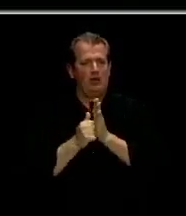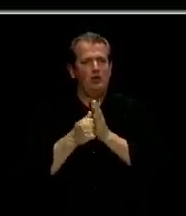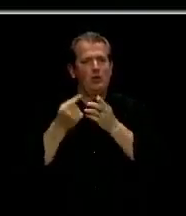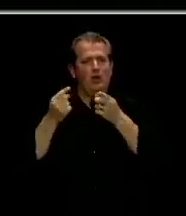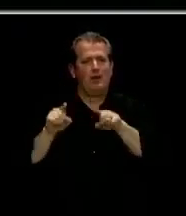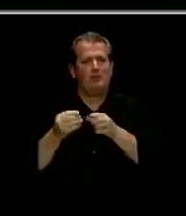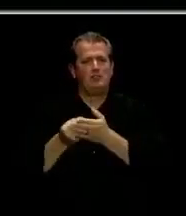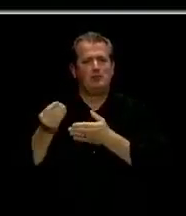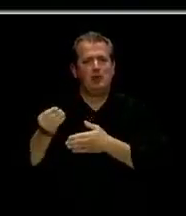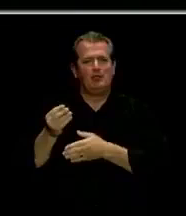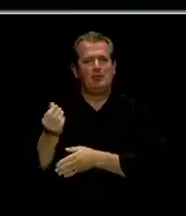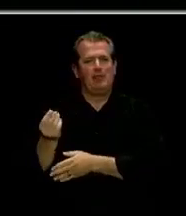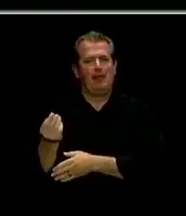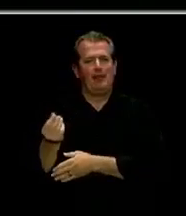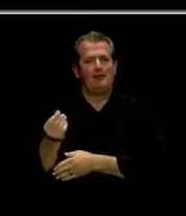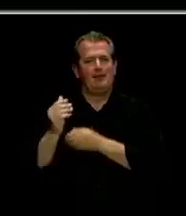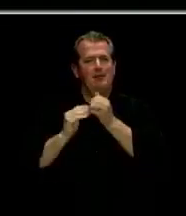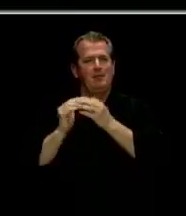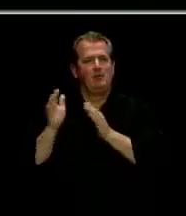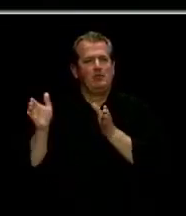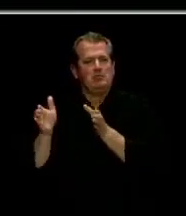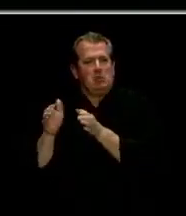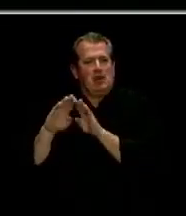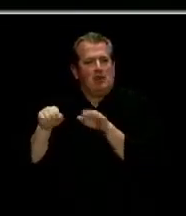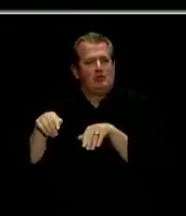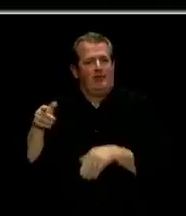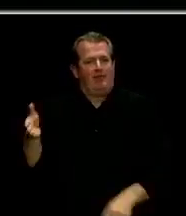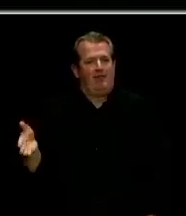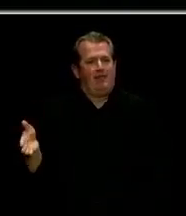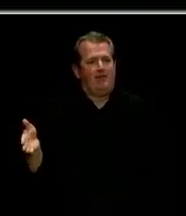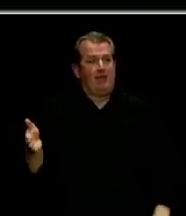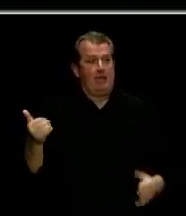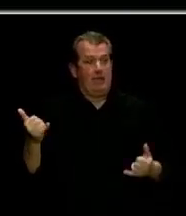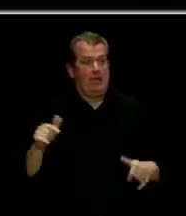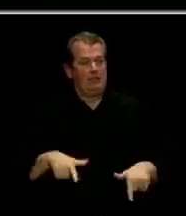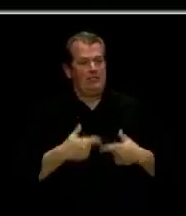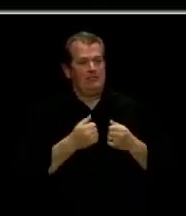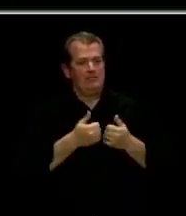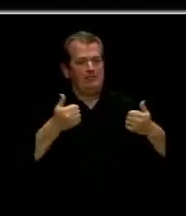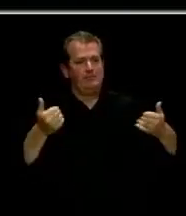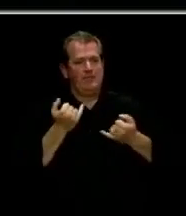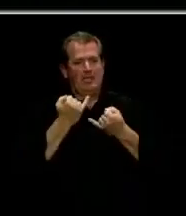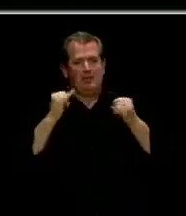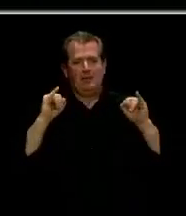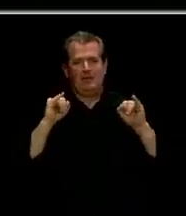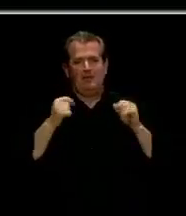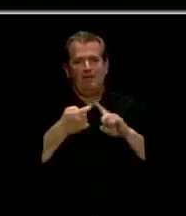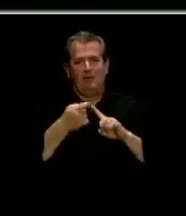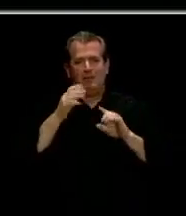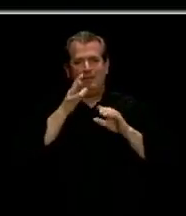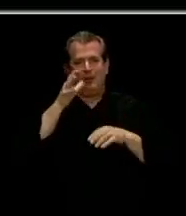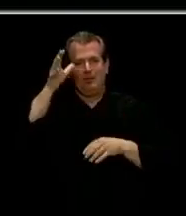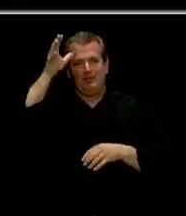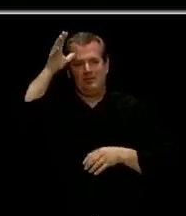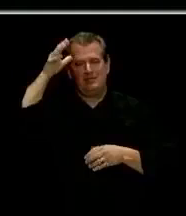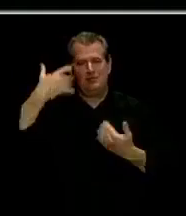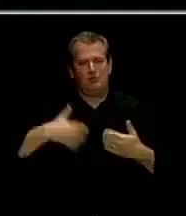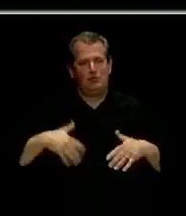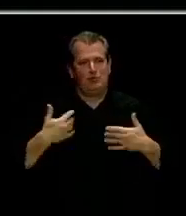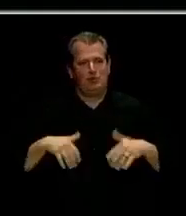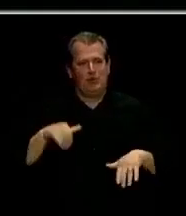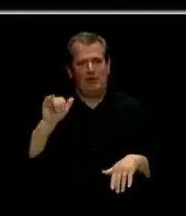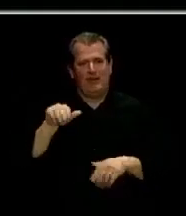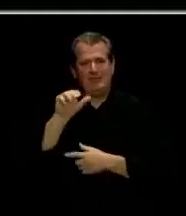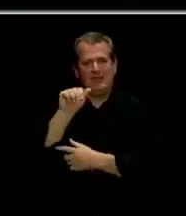plot of land and put a tiny house on it and move out from under her parents to actually have independence. And that's what ABLE stands